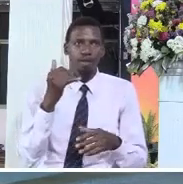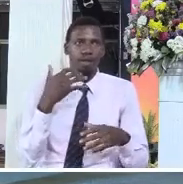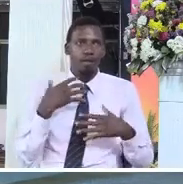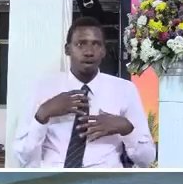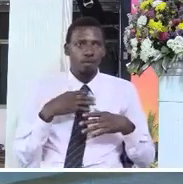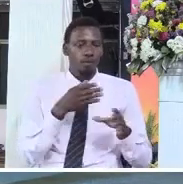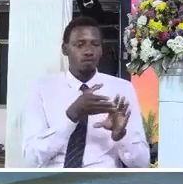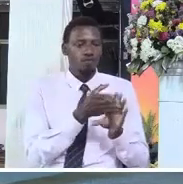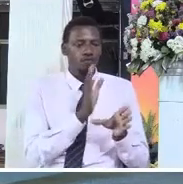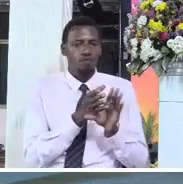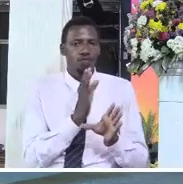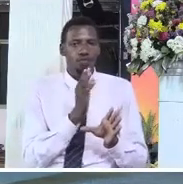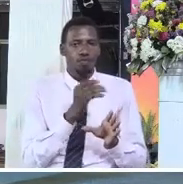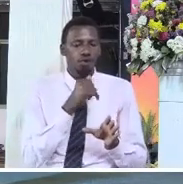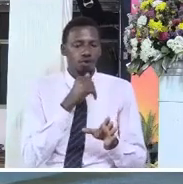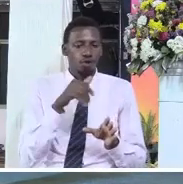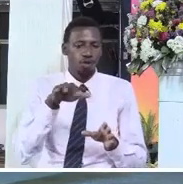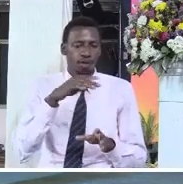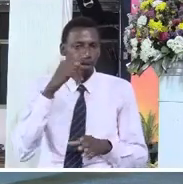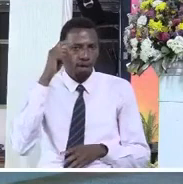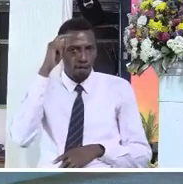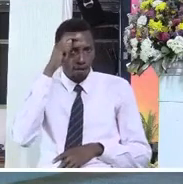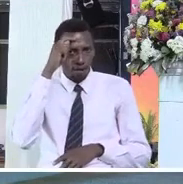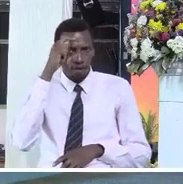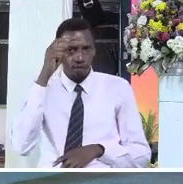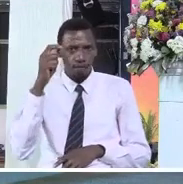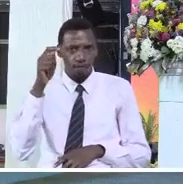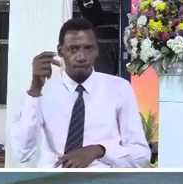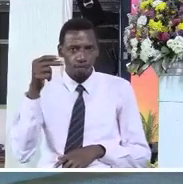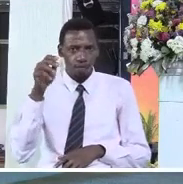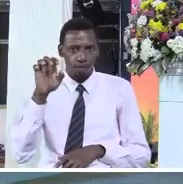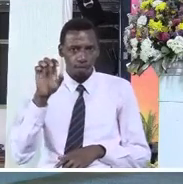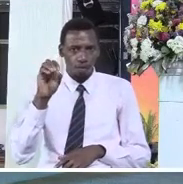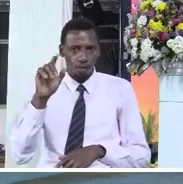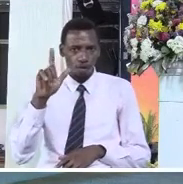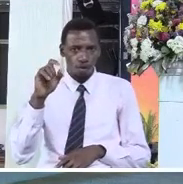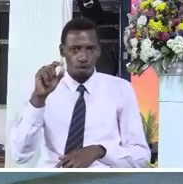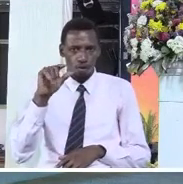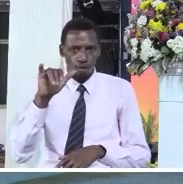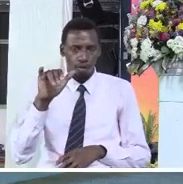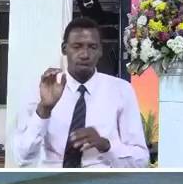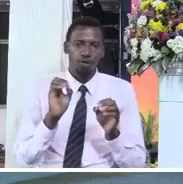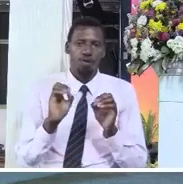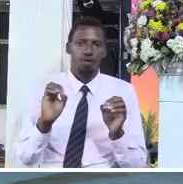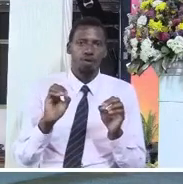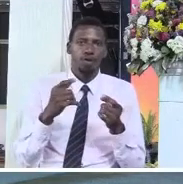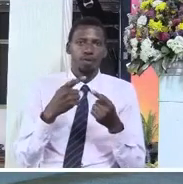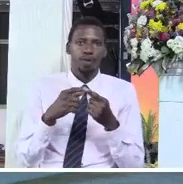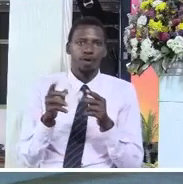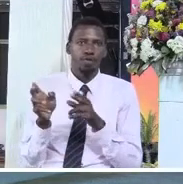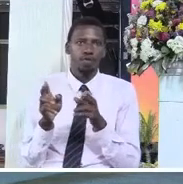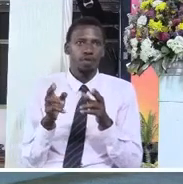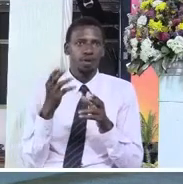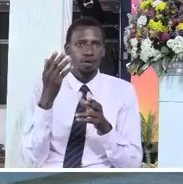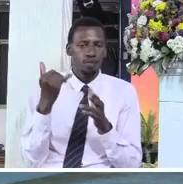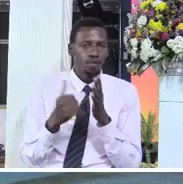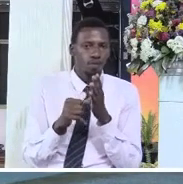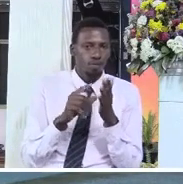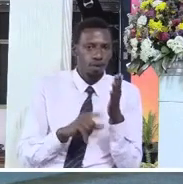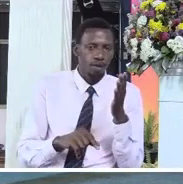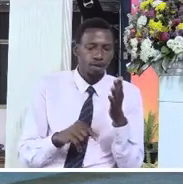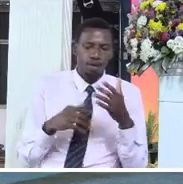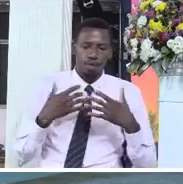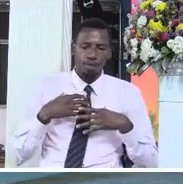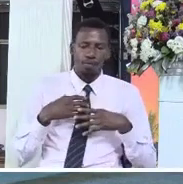theological differences. That it is usually because people are going through a crisis